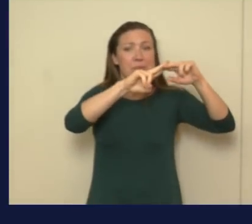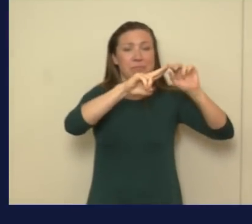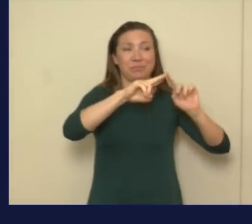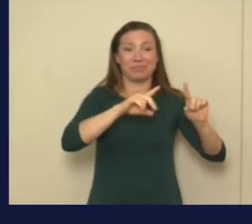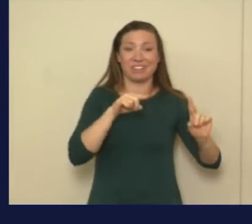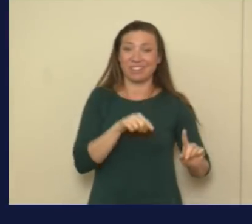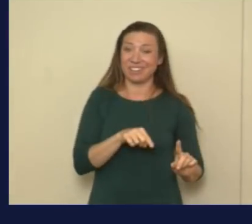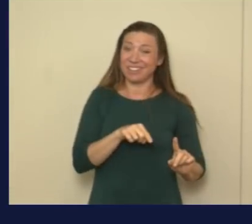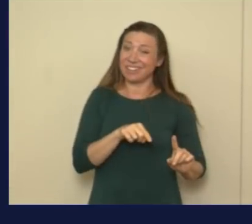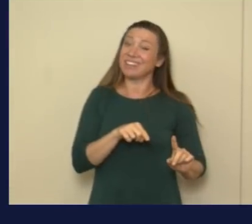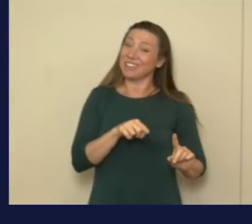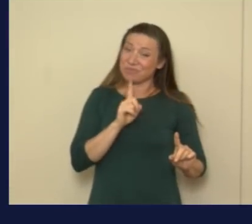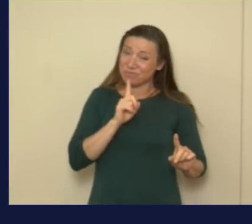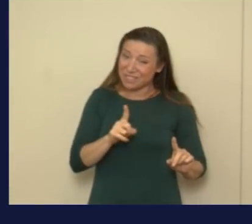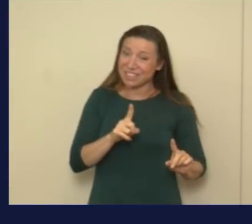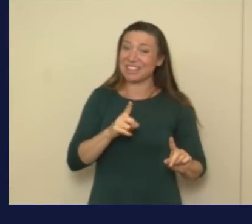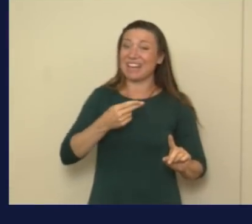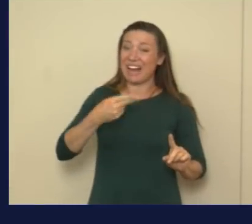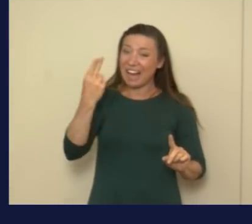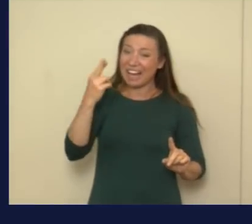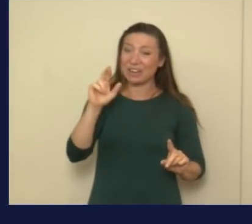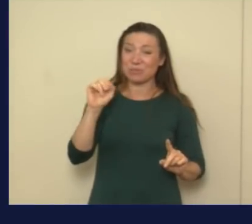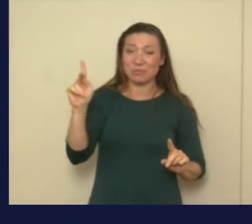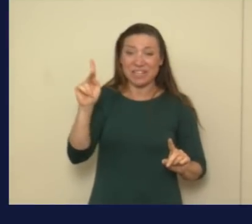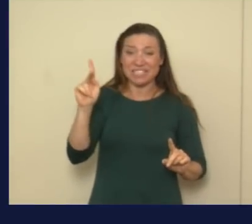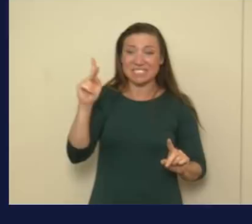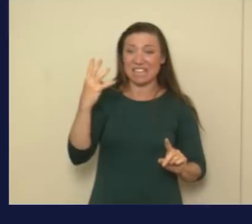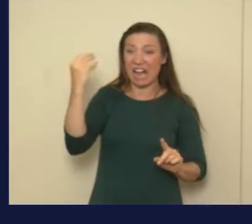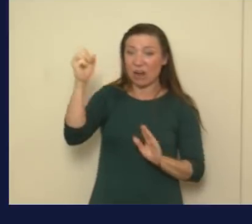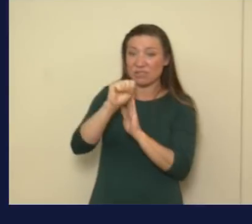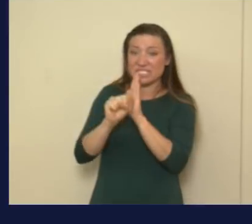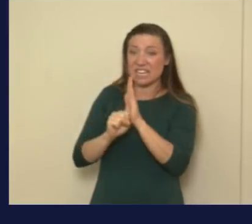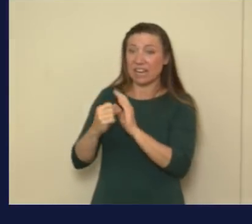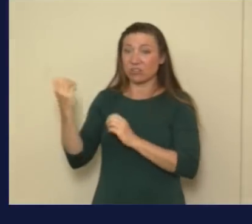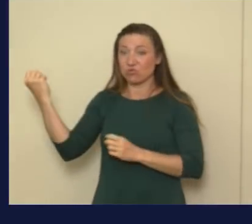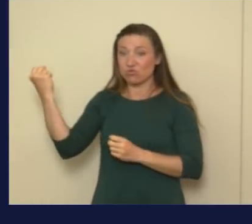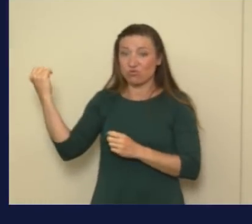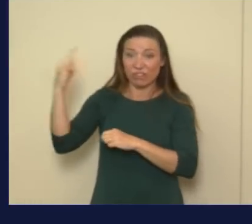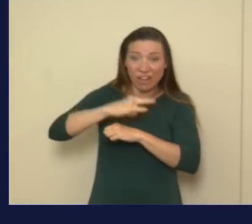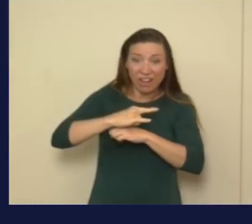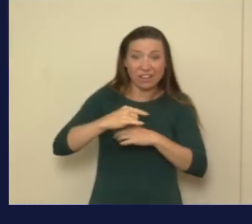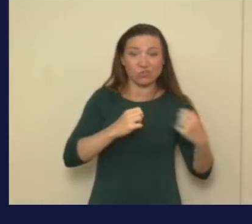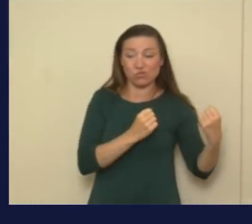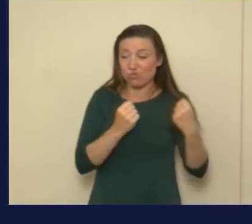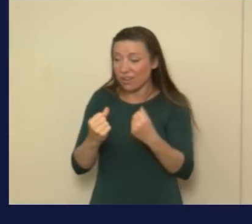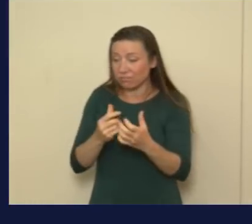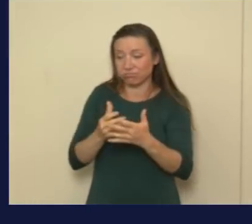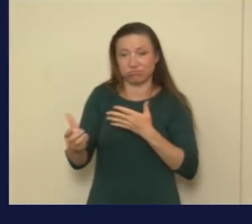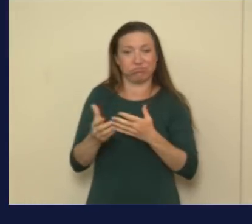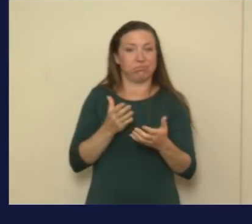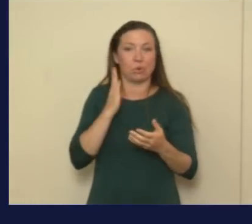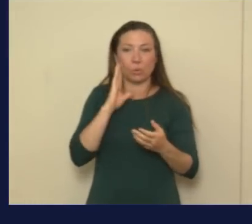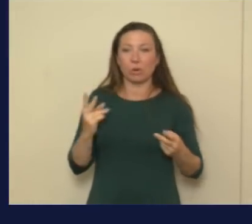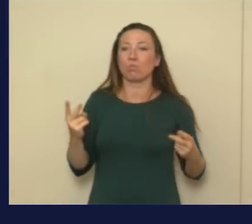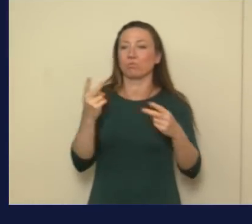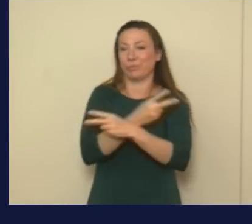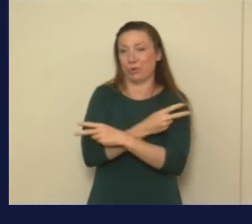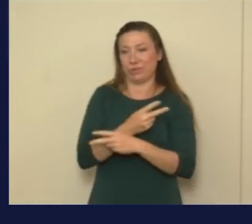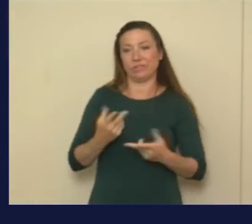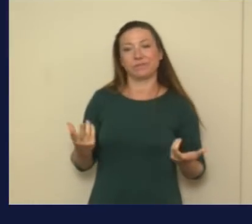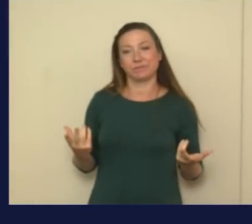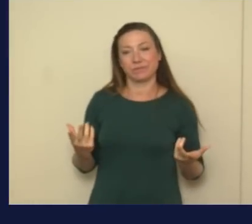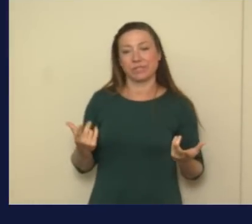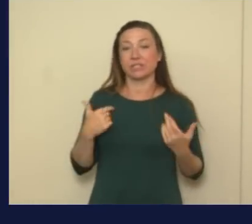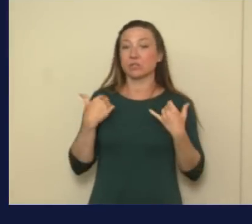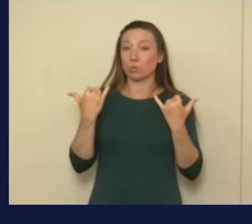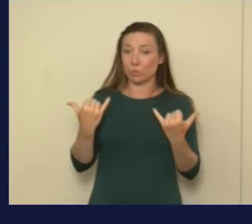across our borders is incredibly high. And so we've got to adhere to this, and we are putting out that information